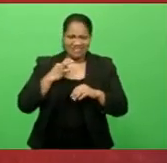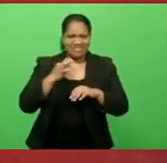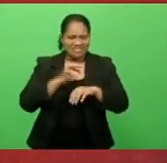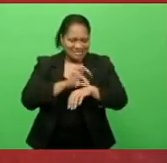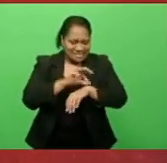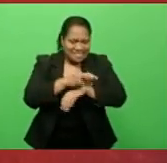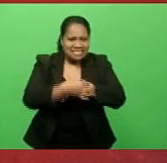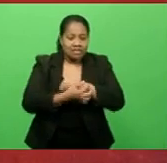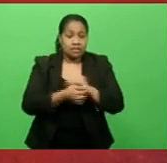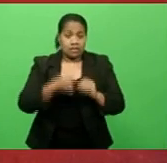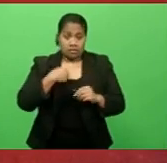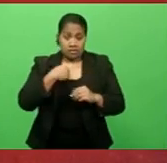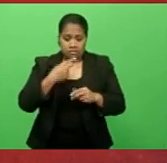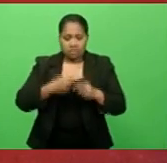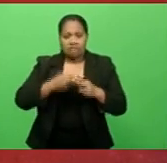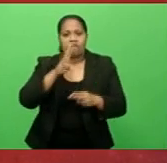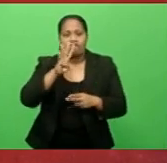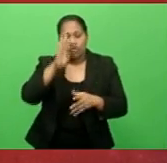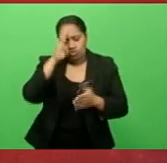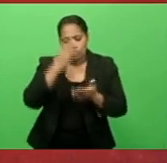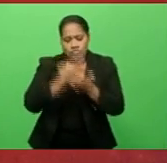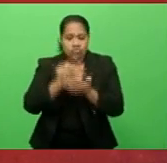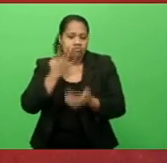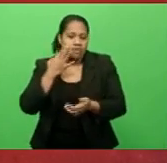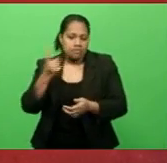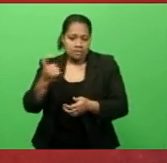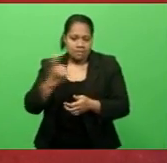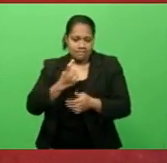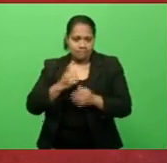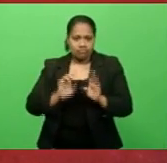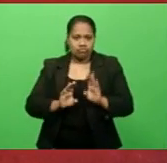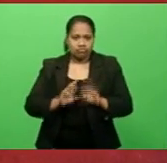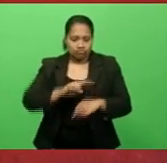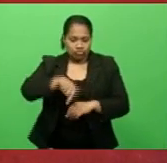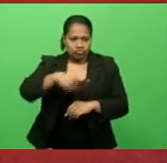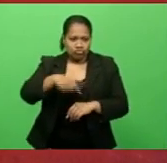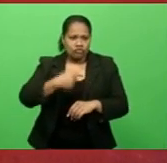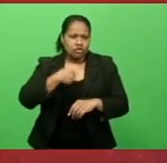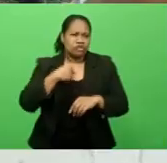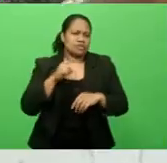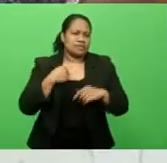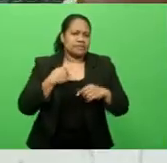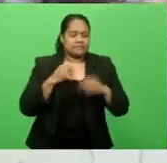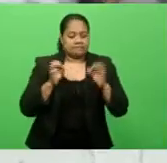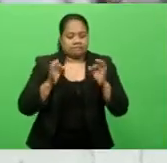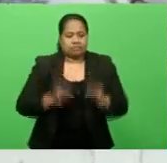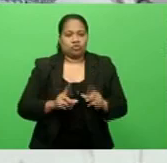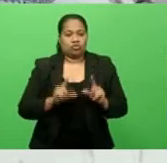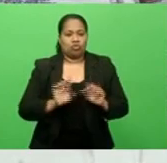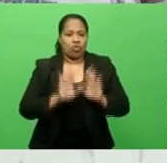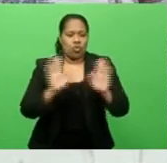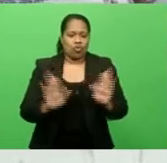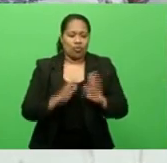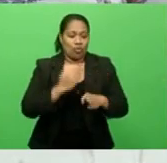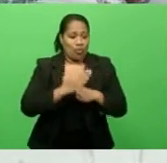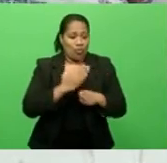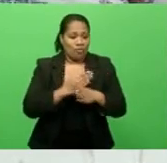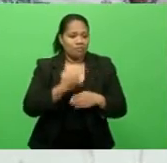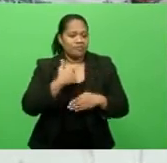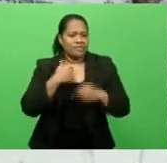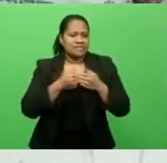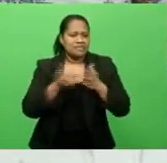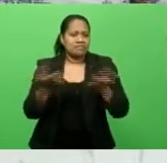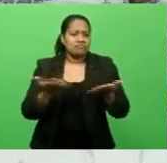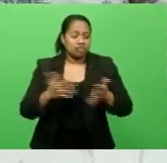was a Form 4 student when I came to Suva for a school break and decided to do some holiday job. I started at a sewing company, and